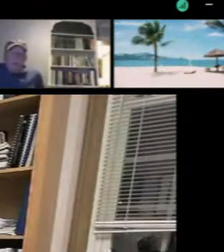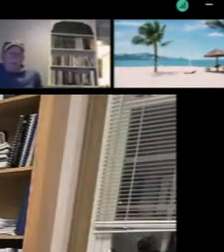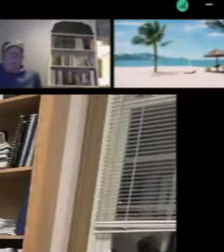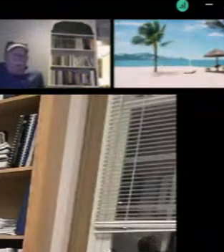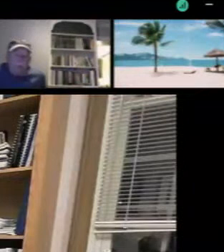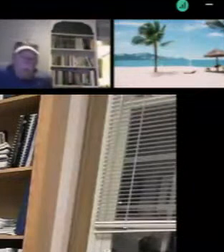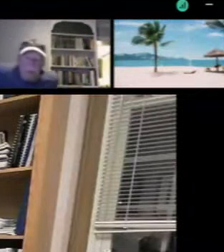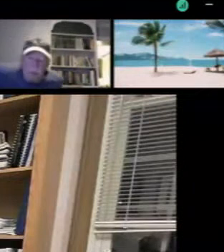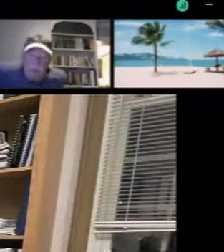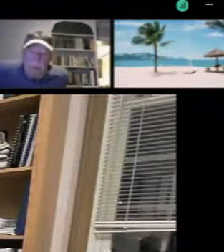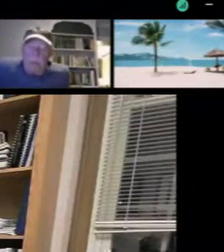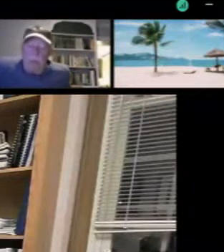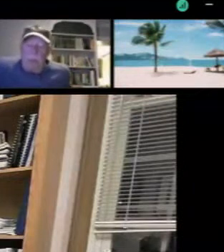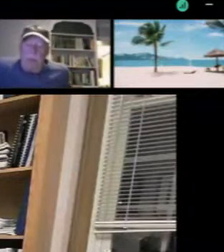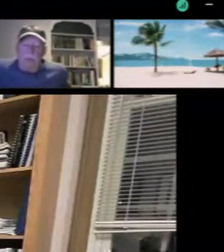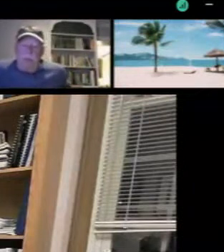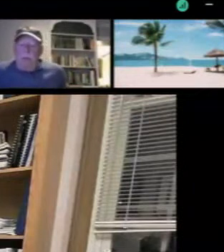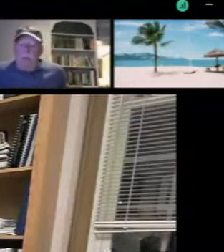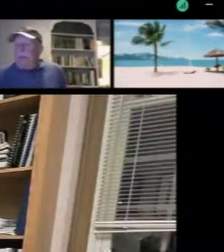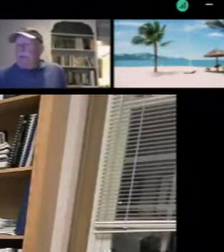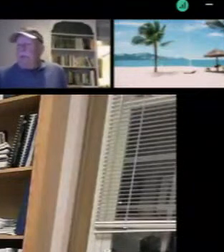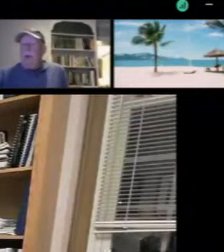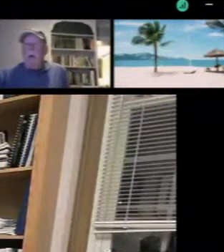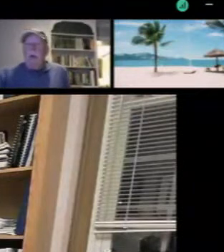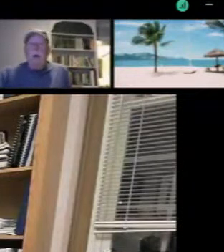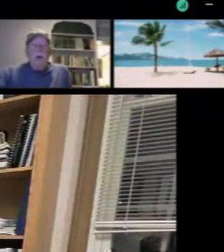I'll forward that information to you when I receive it from